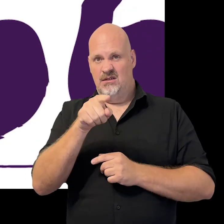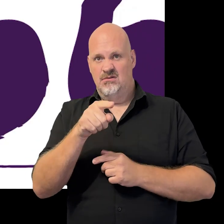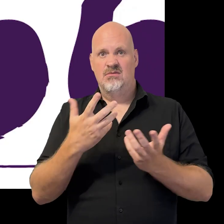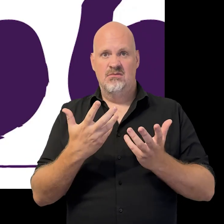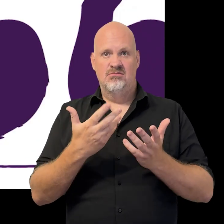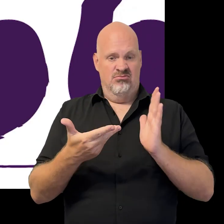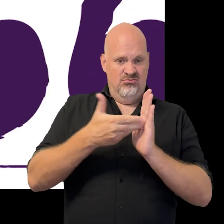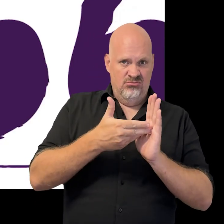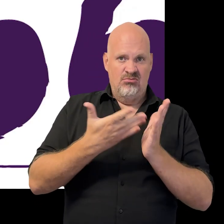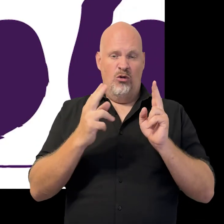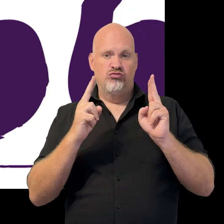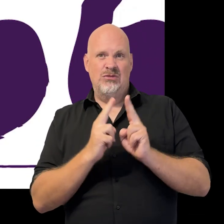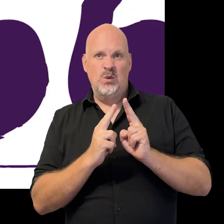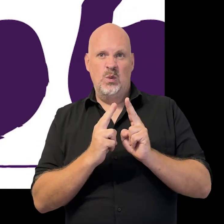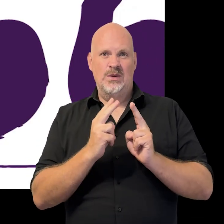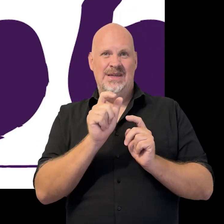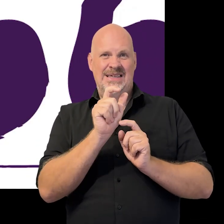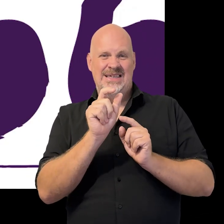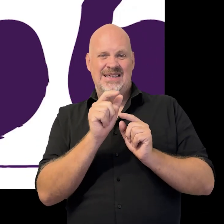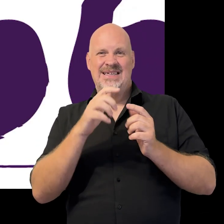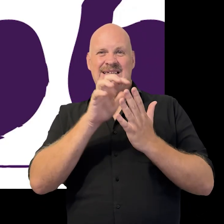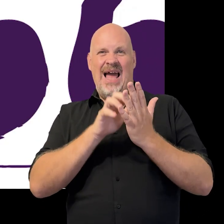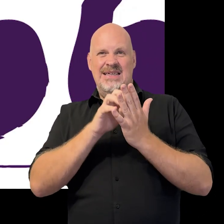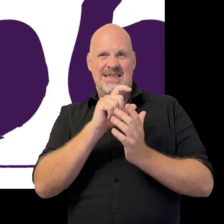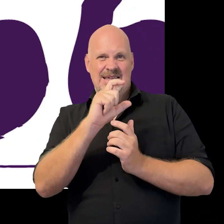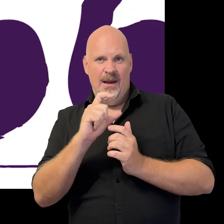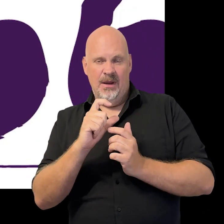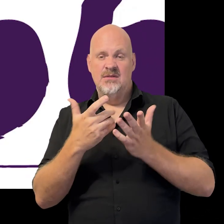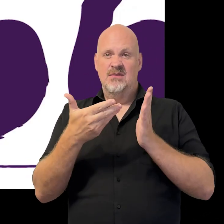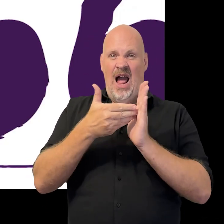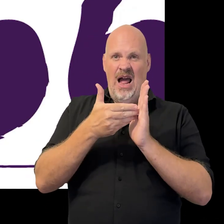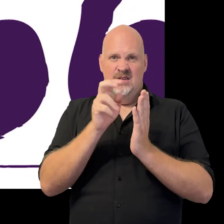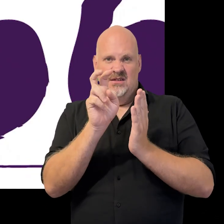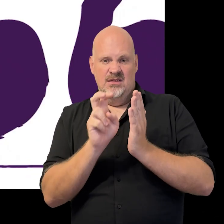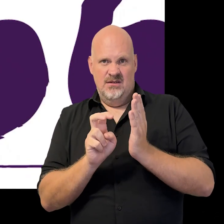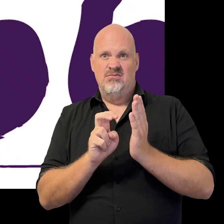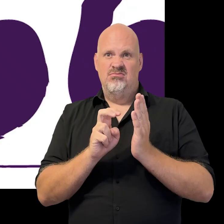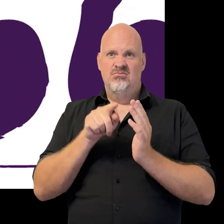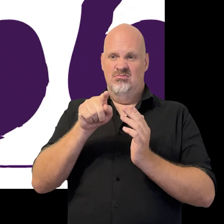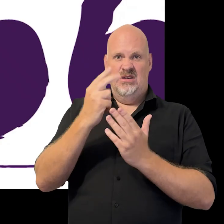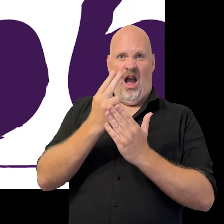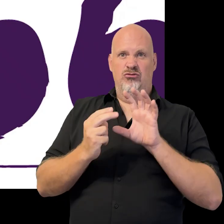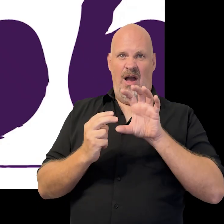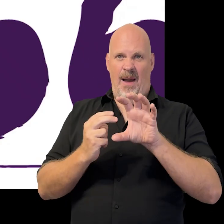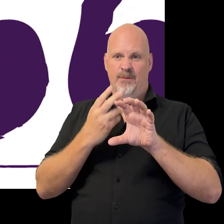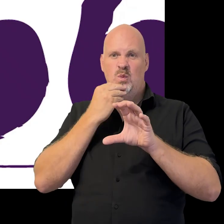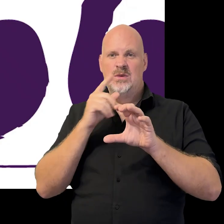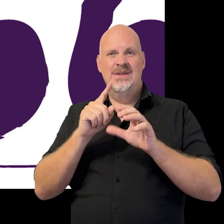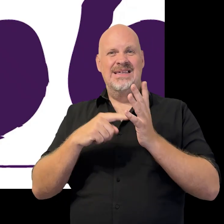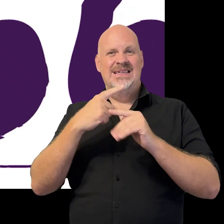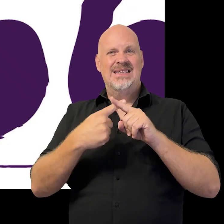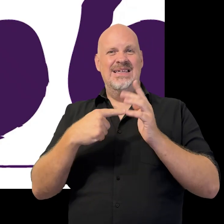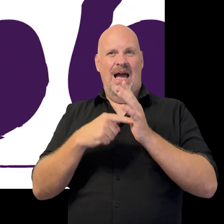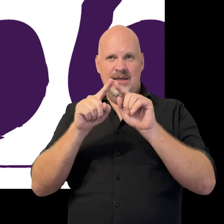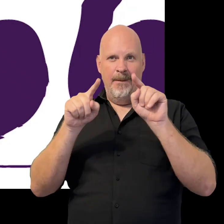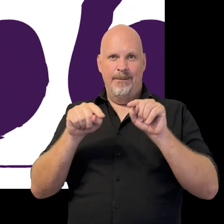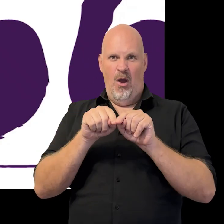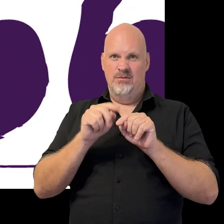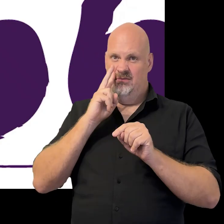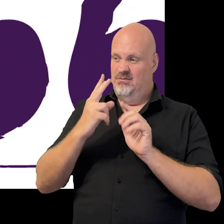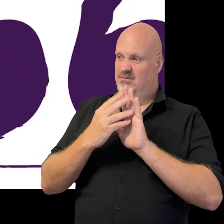need to look at what research has gone before us. What body of research is there that's been